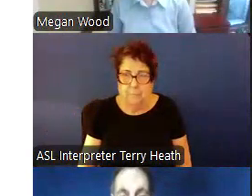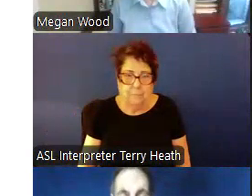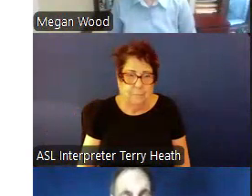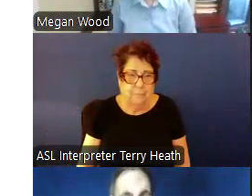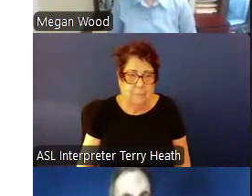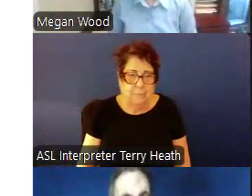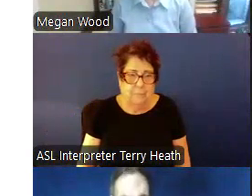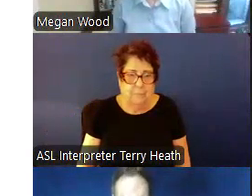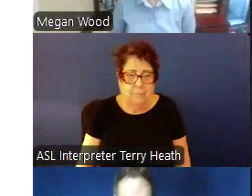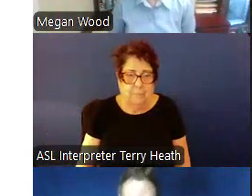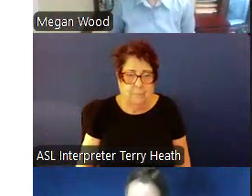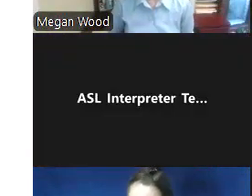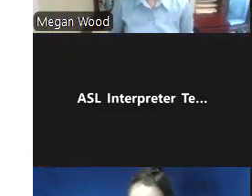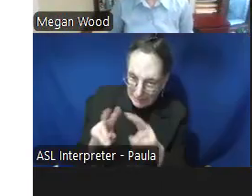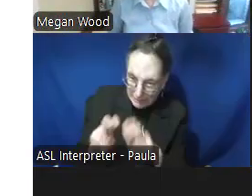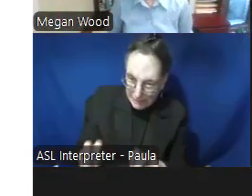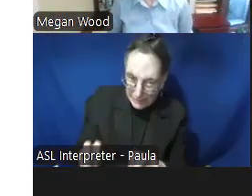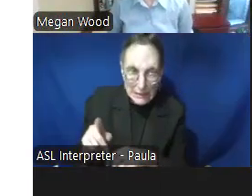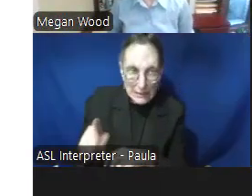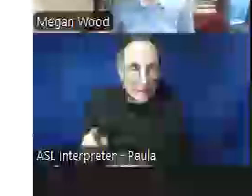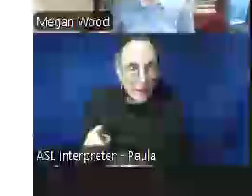or confusion and some dementia maybe?